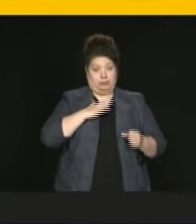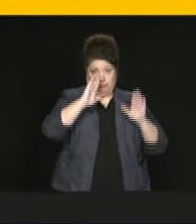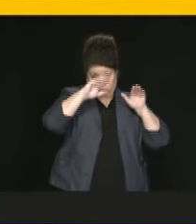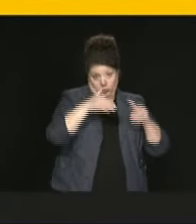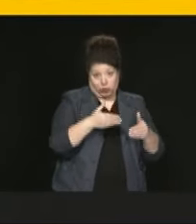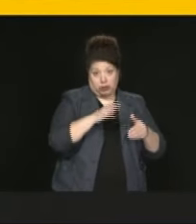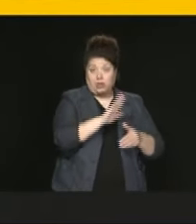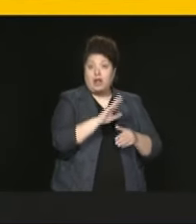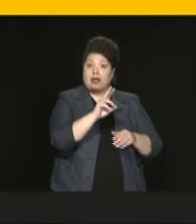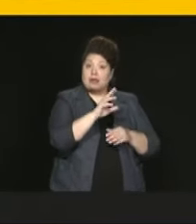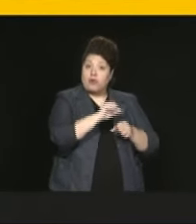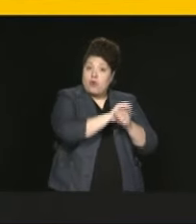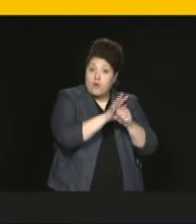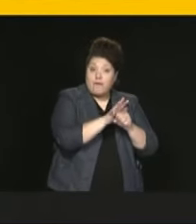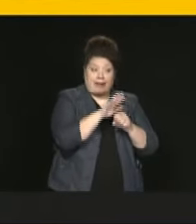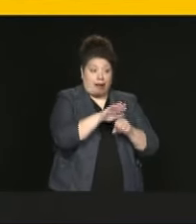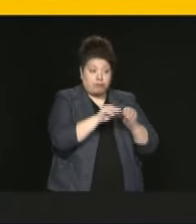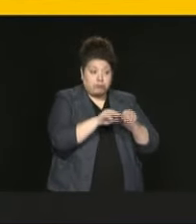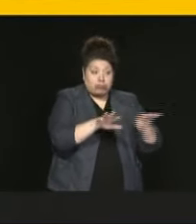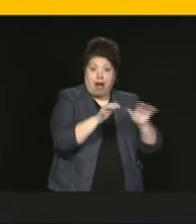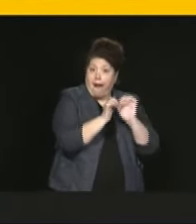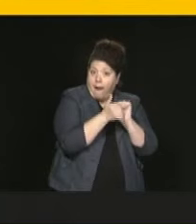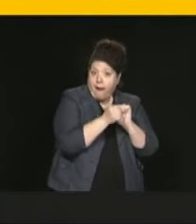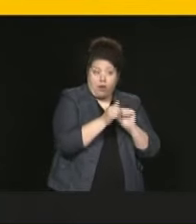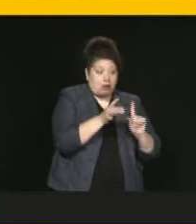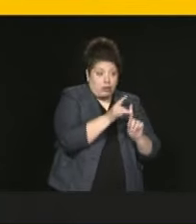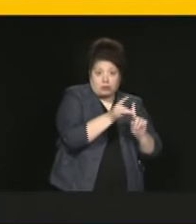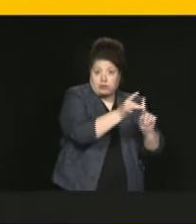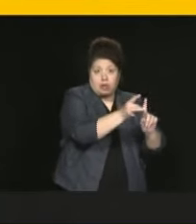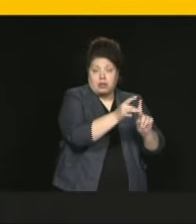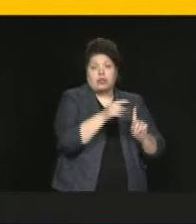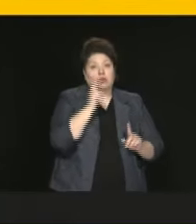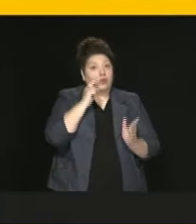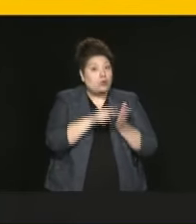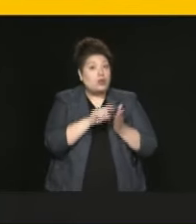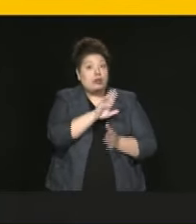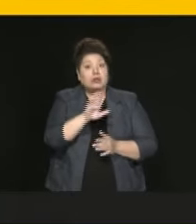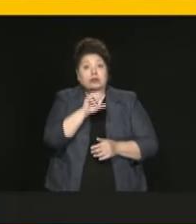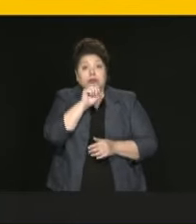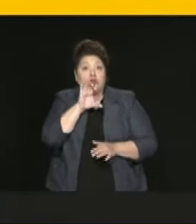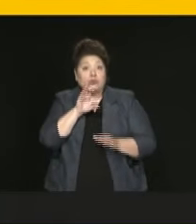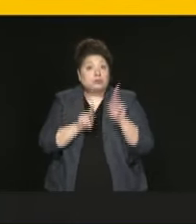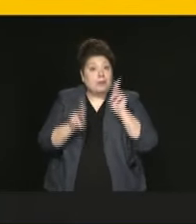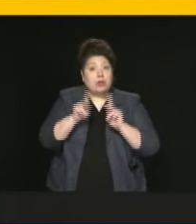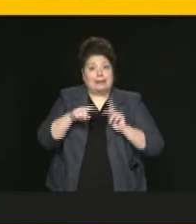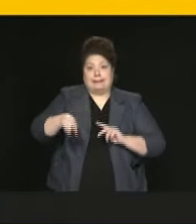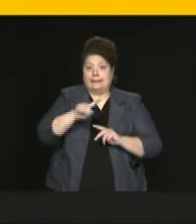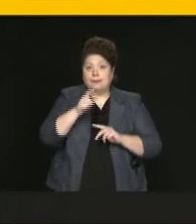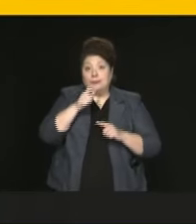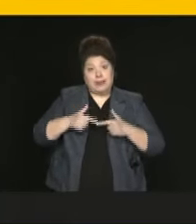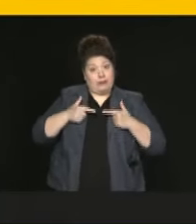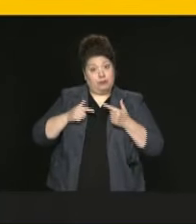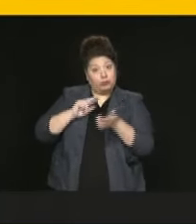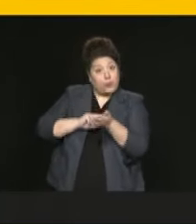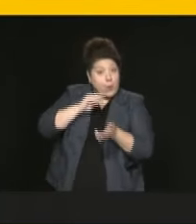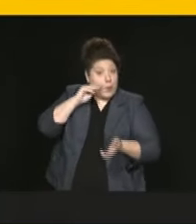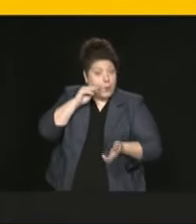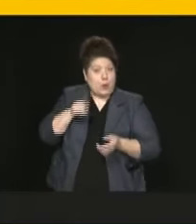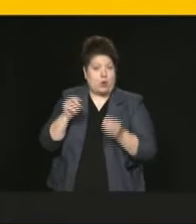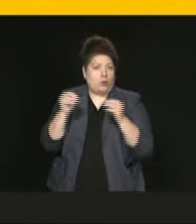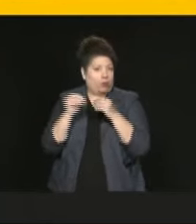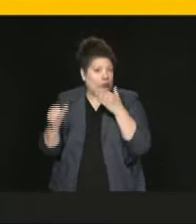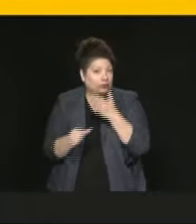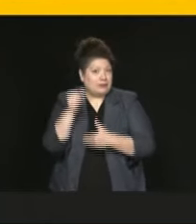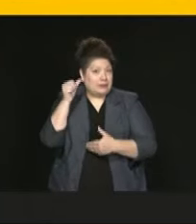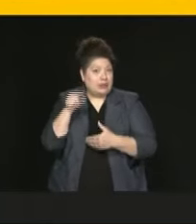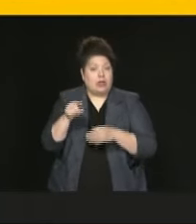obviously those in long-term care facilities, are at a particular risk in terms of having, as they say, a more severe consequences, obviously, including death,